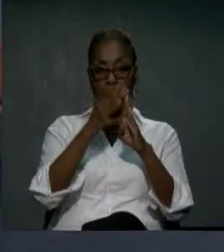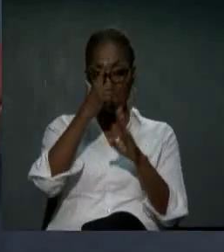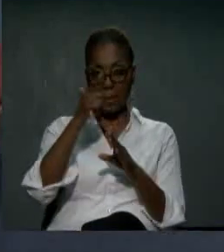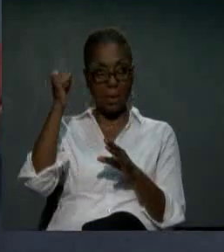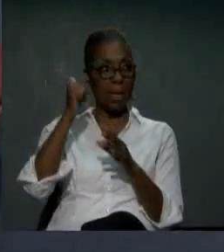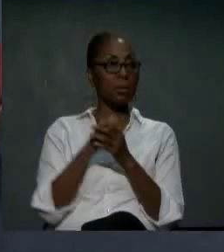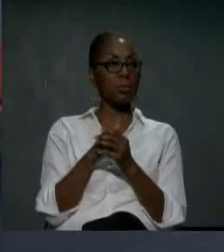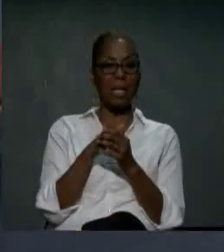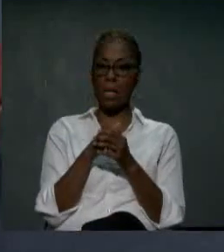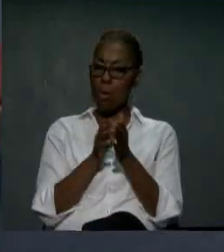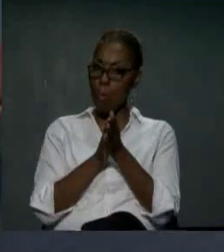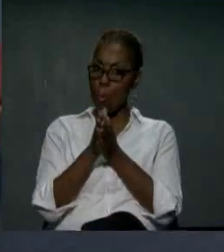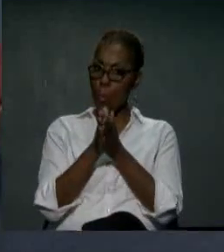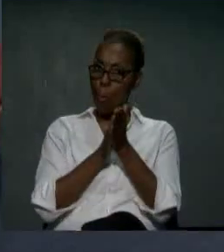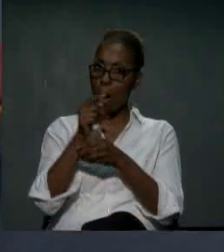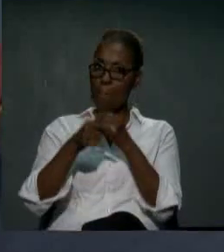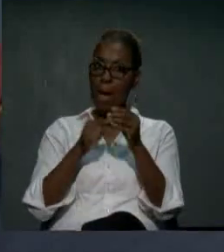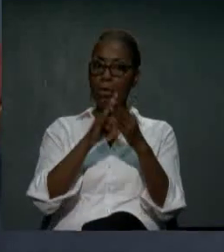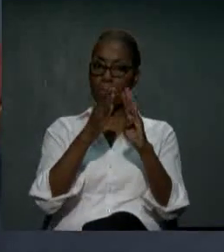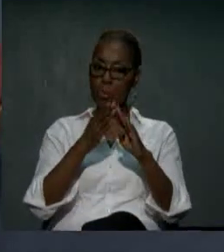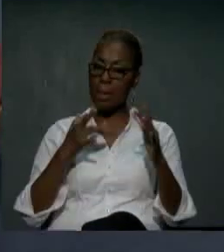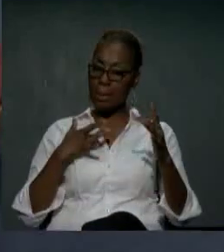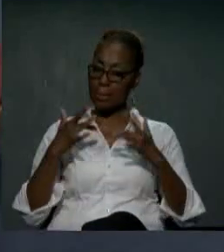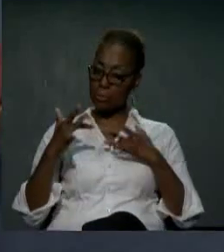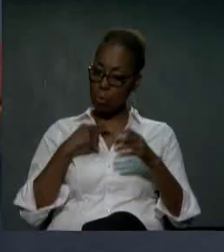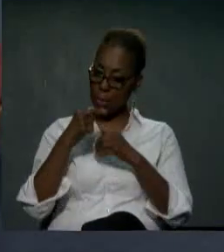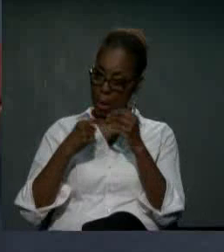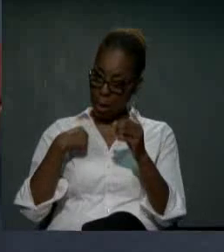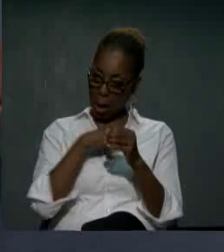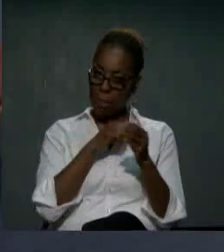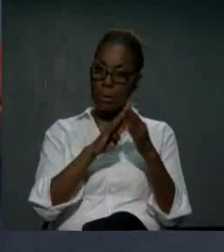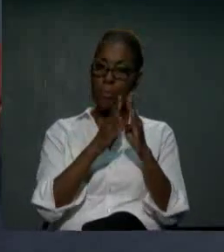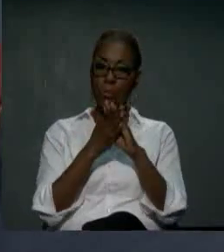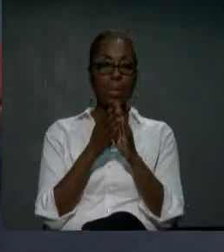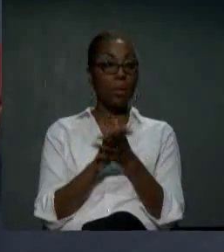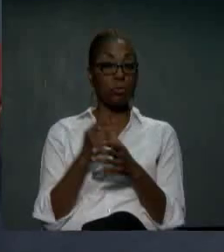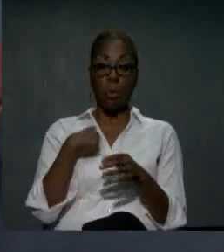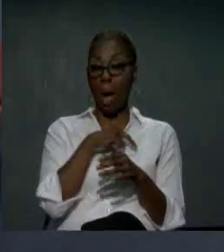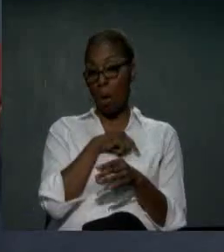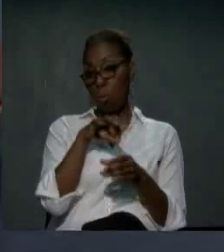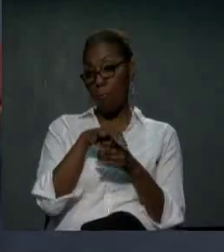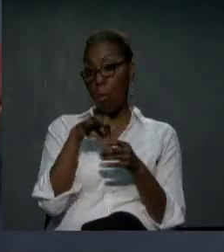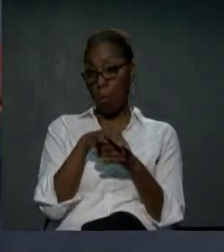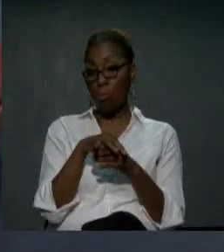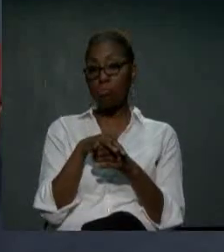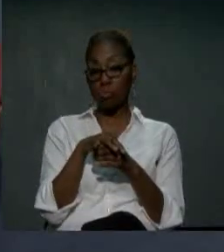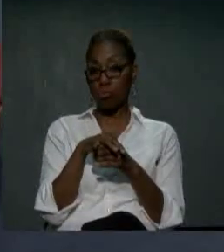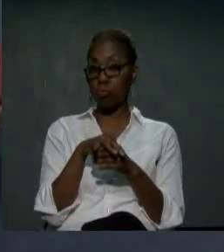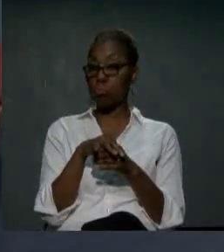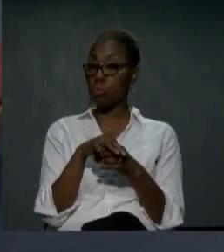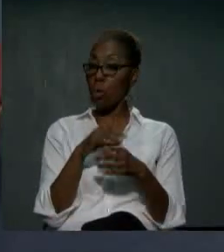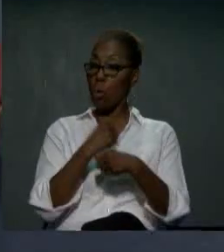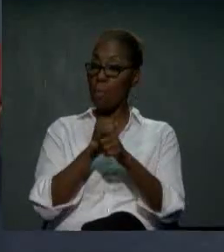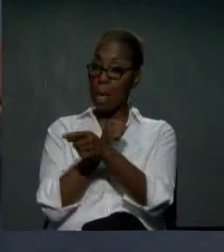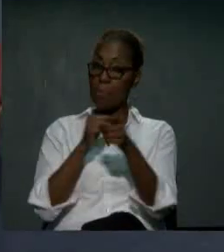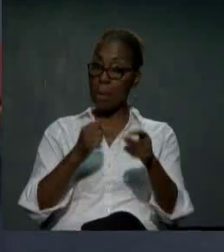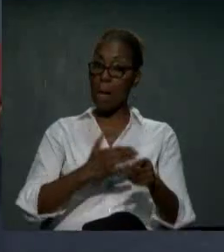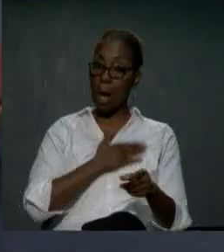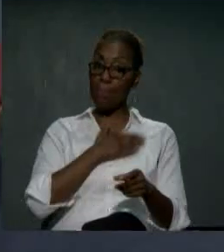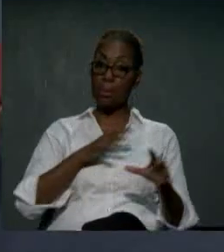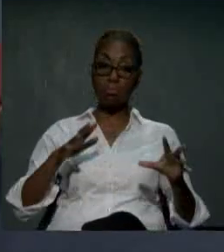they're proactive about the community and concerned about it. So our vote was to get them in there and make them happy.